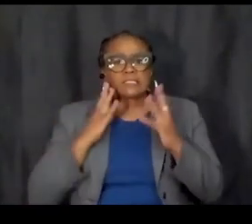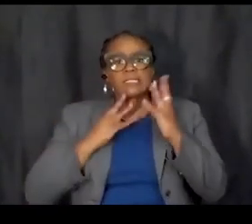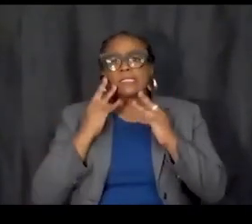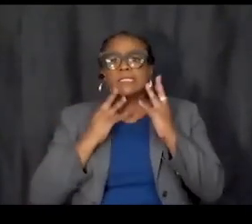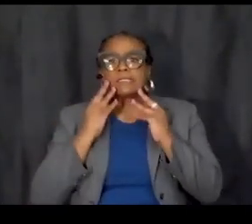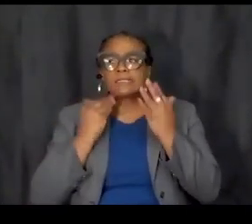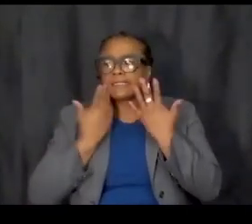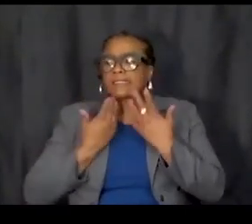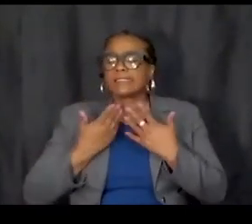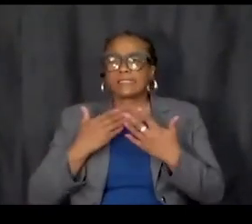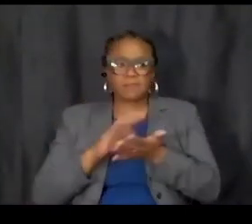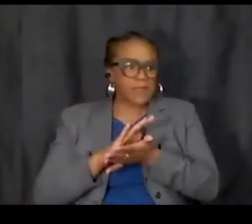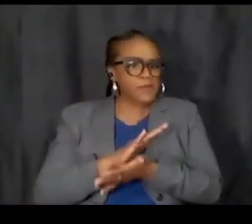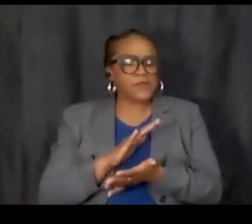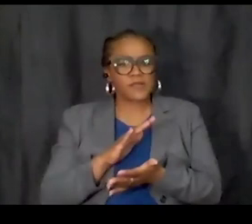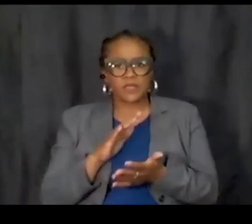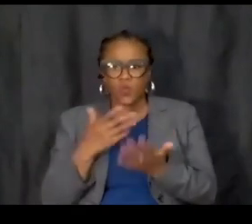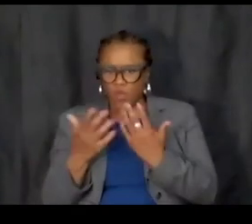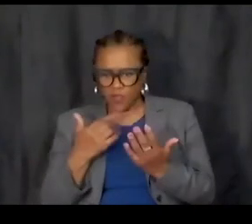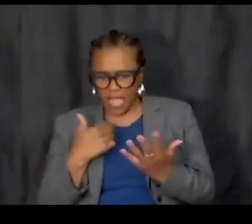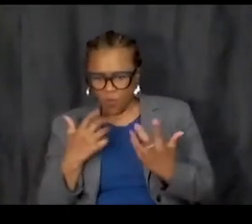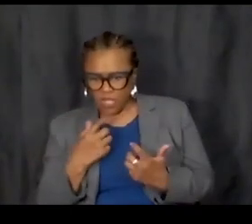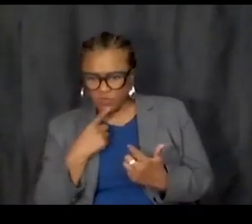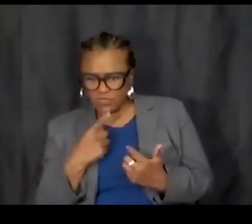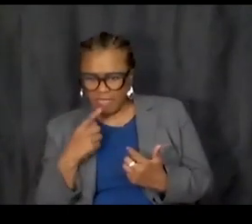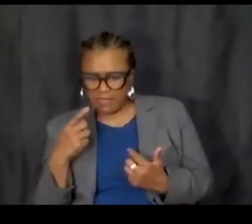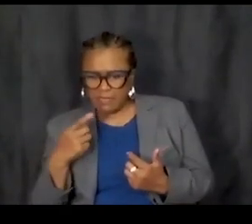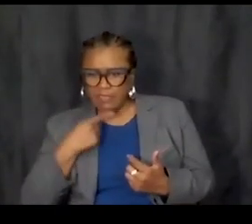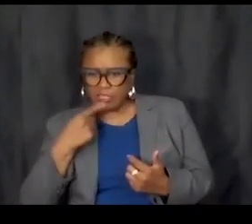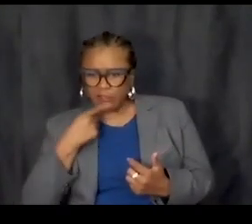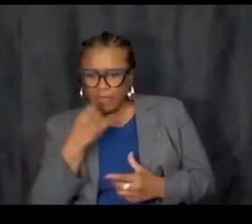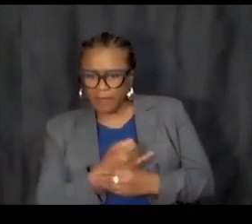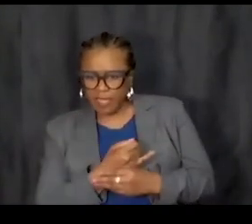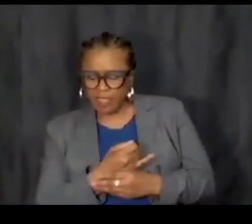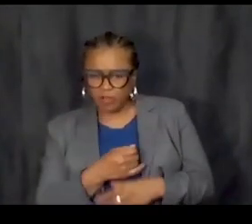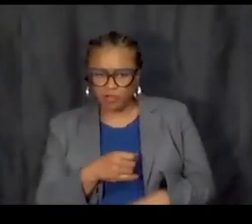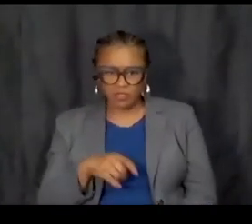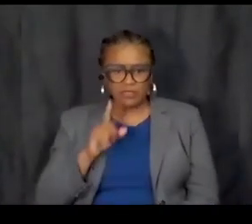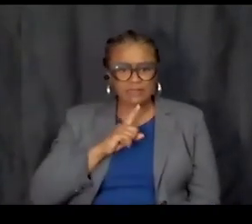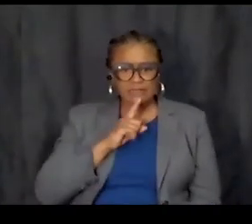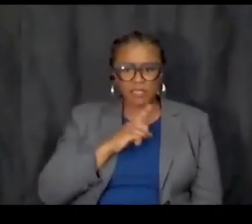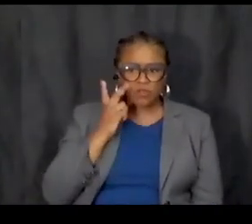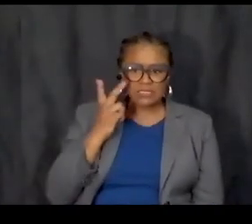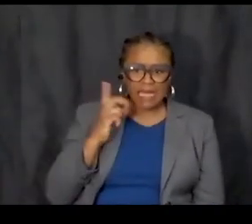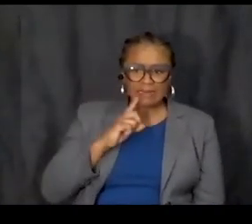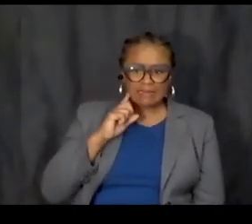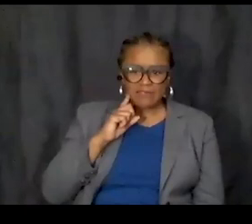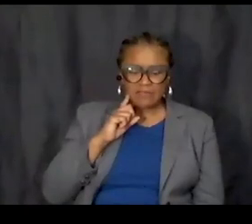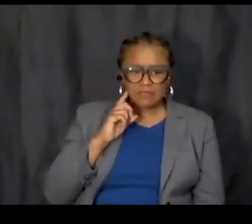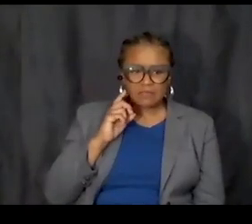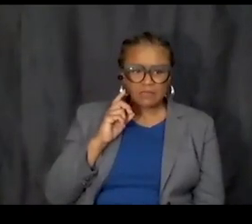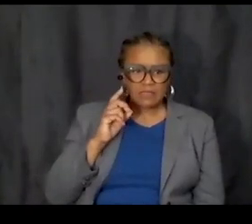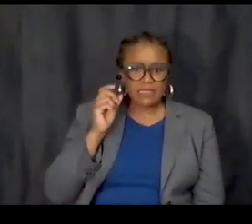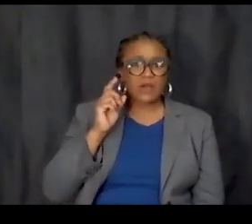of whether I want to say hearing impaired, whether I want to say single-sided deafness, whether I want to say vestibular disorder, or whether I